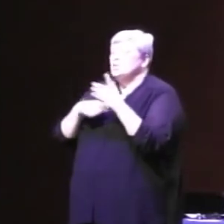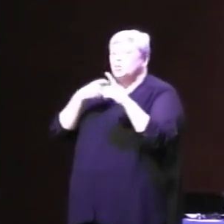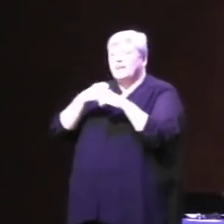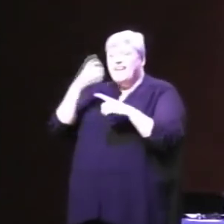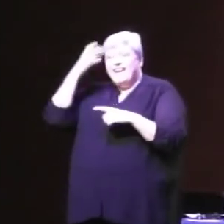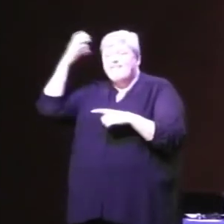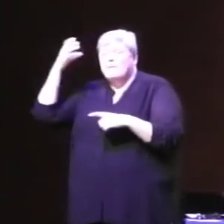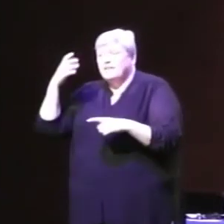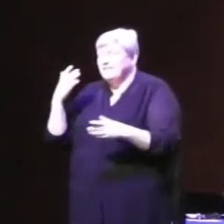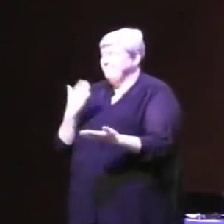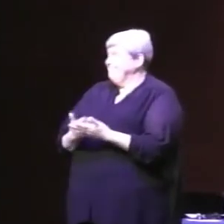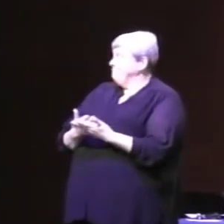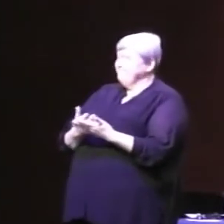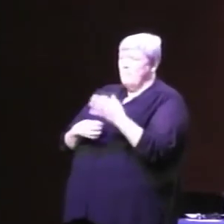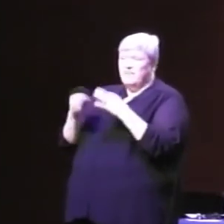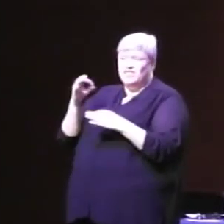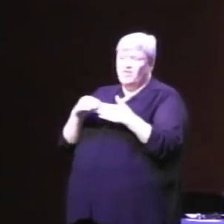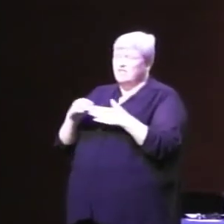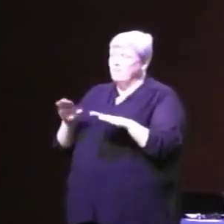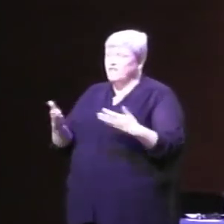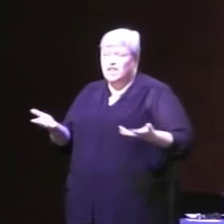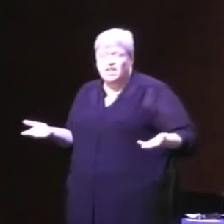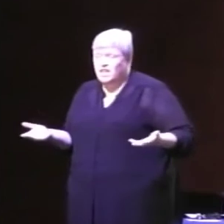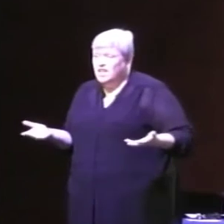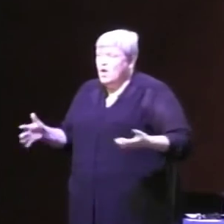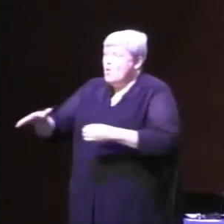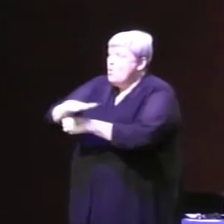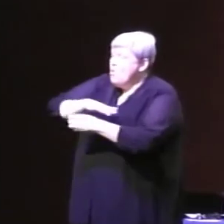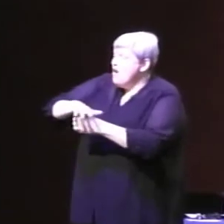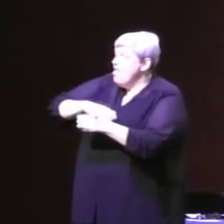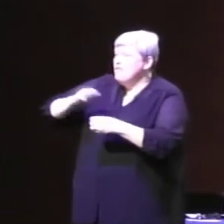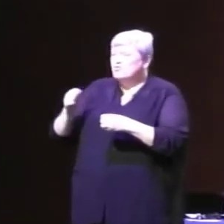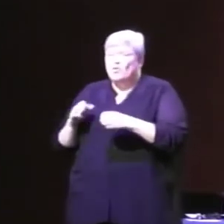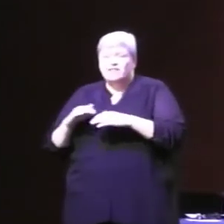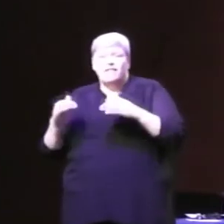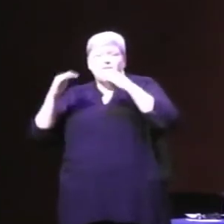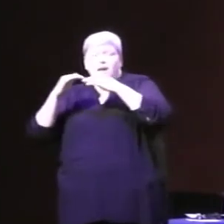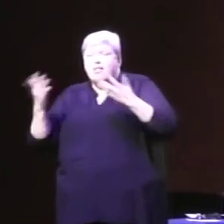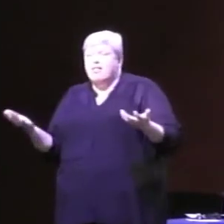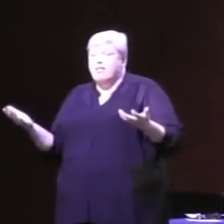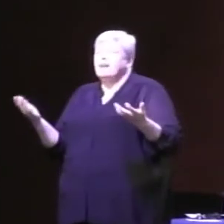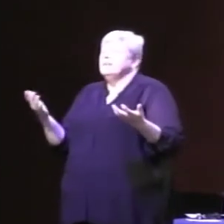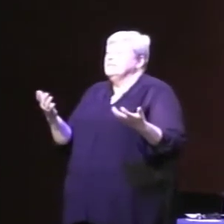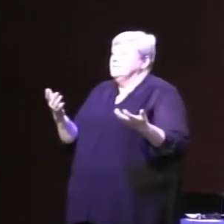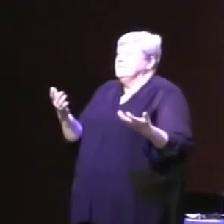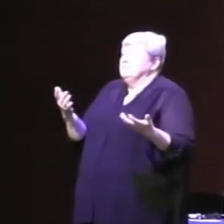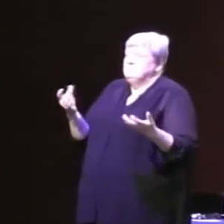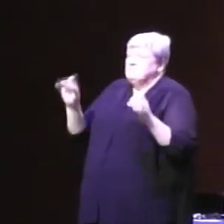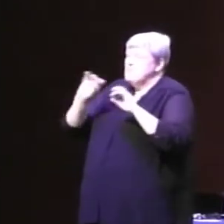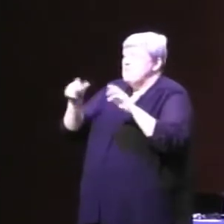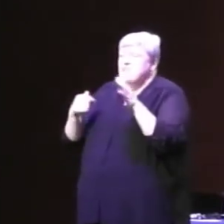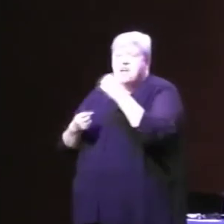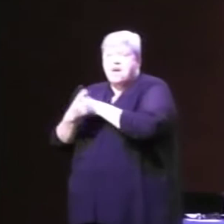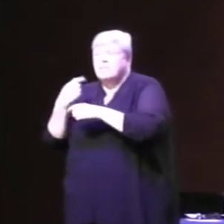not getting any political leadership at all at local and Scottish level, and there's little sign that will be forthcoming without our